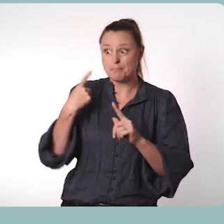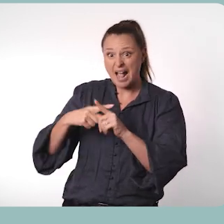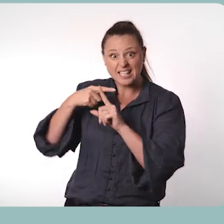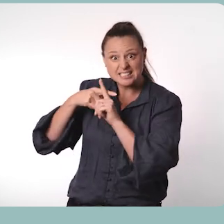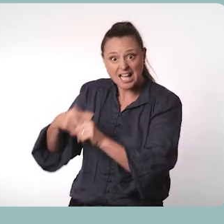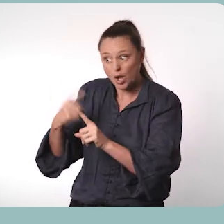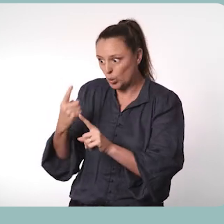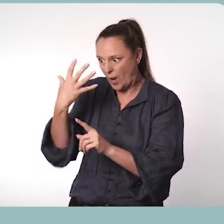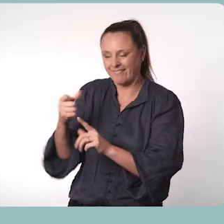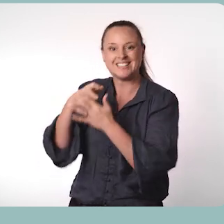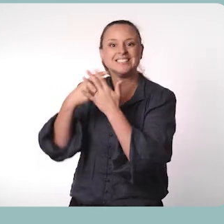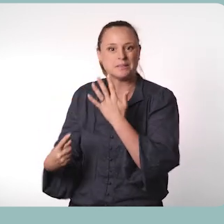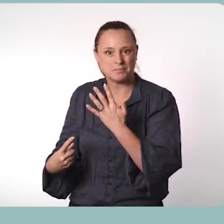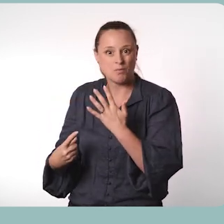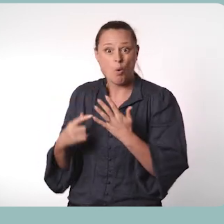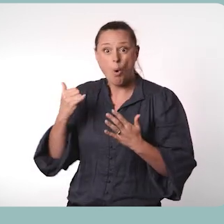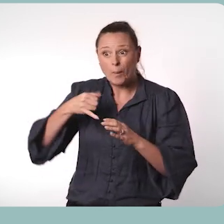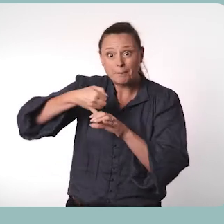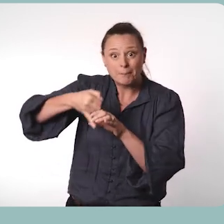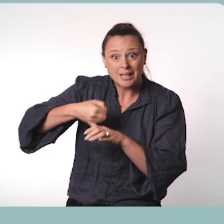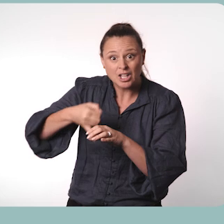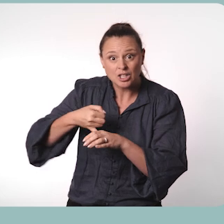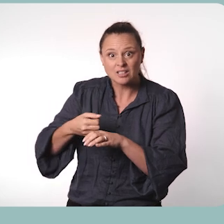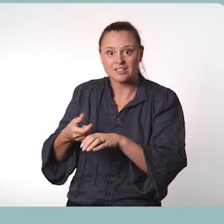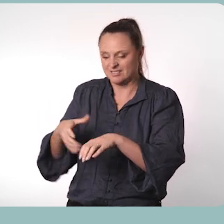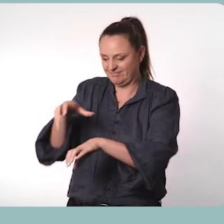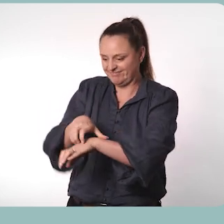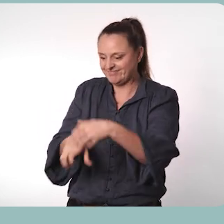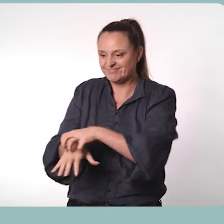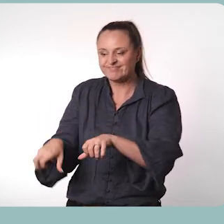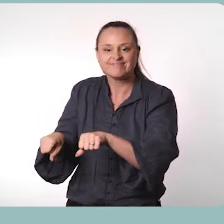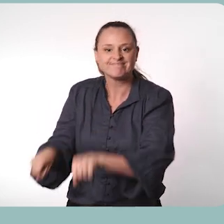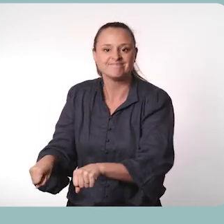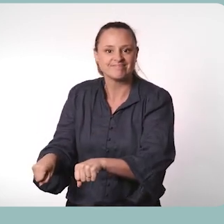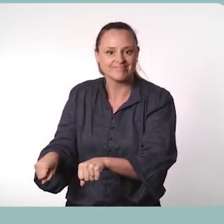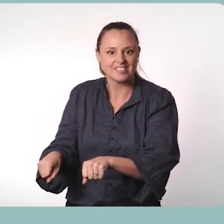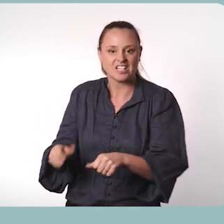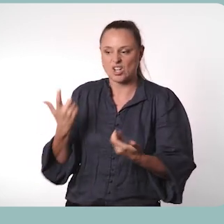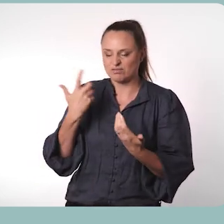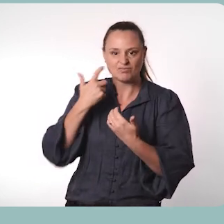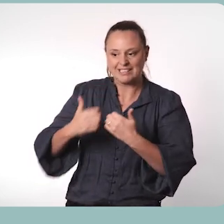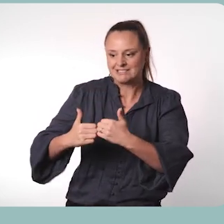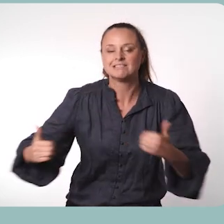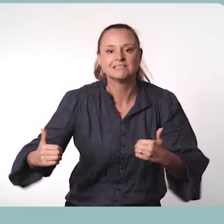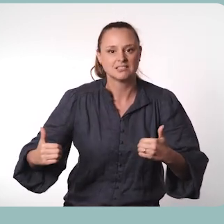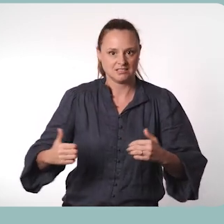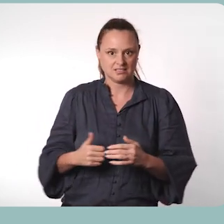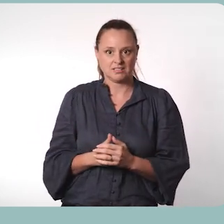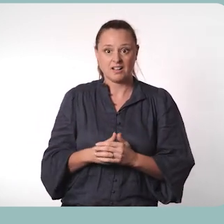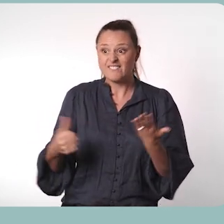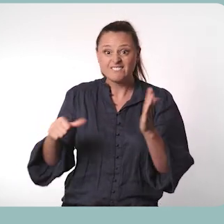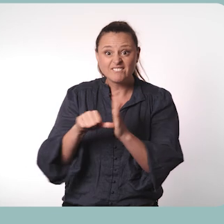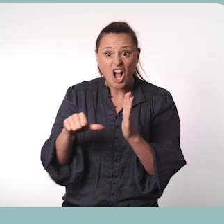restrictive practices like physical or chemical restraint or forced isolation or seclusion, financial, spiritual and